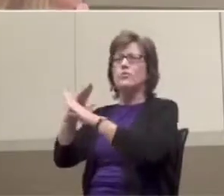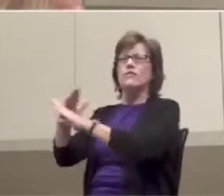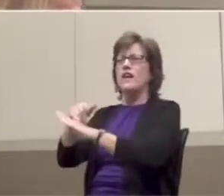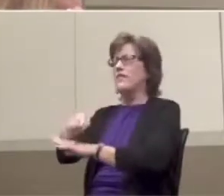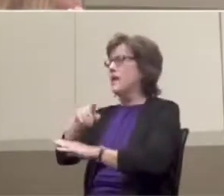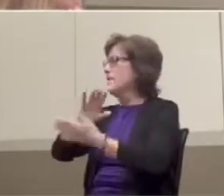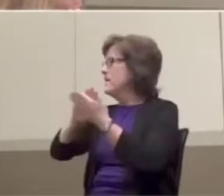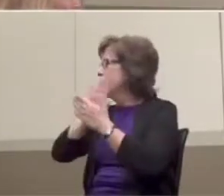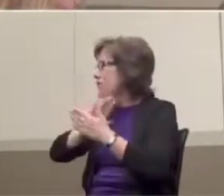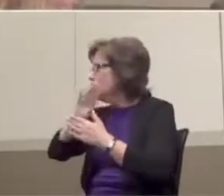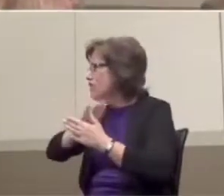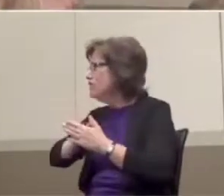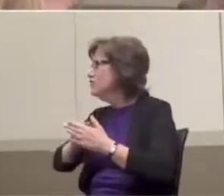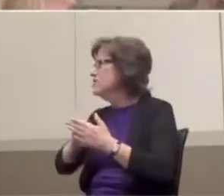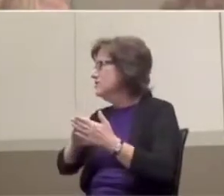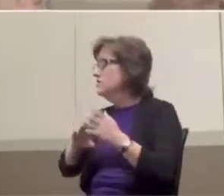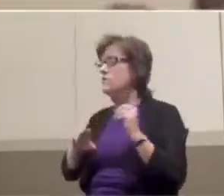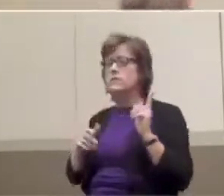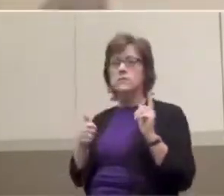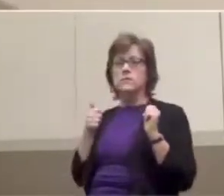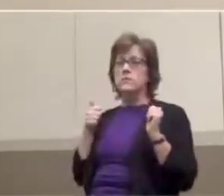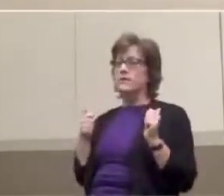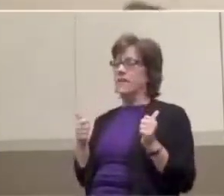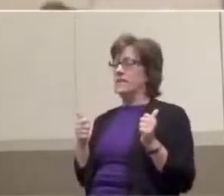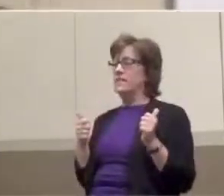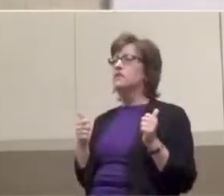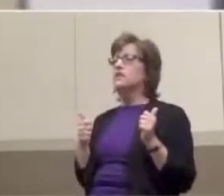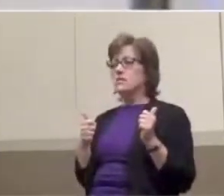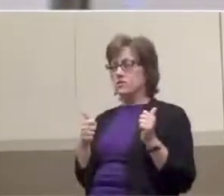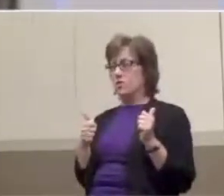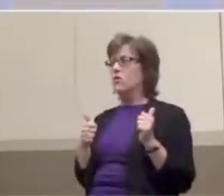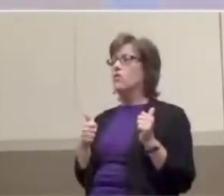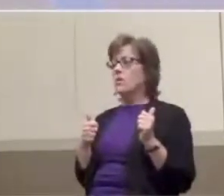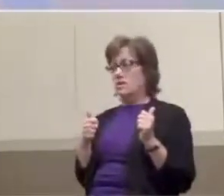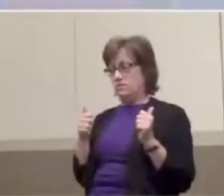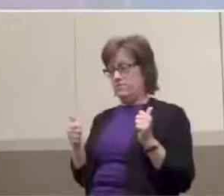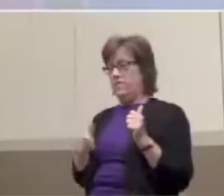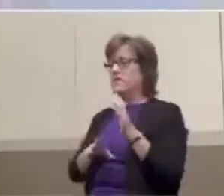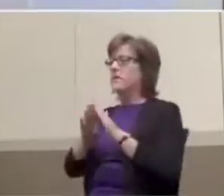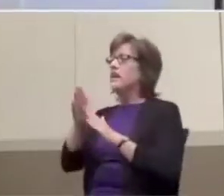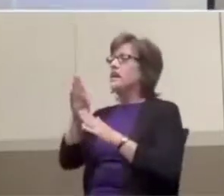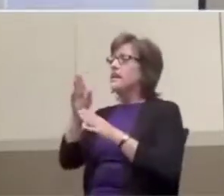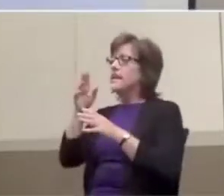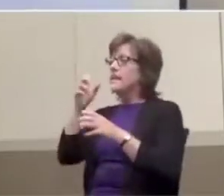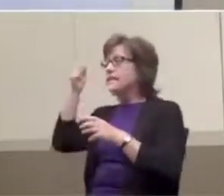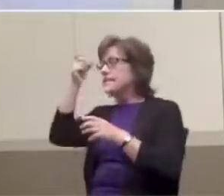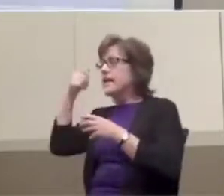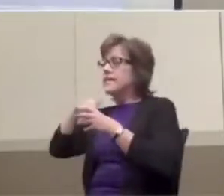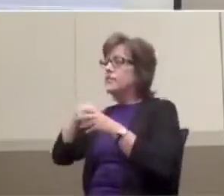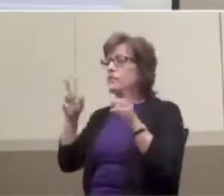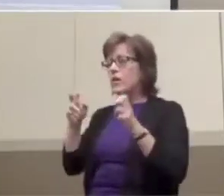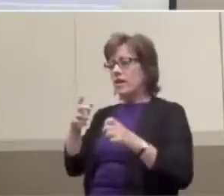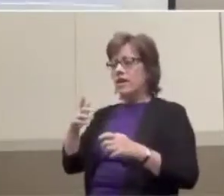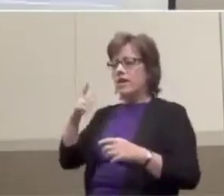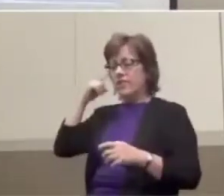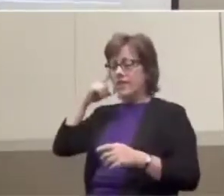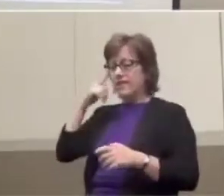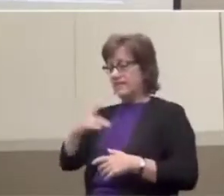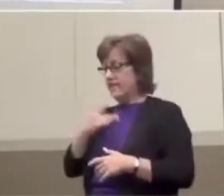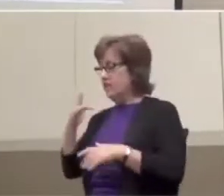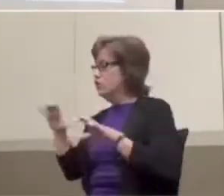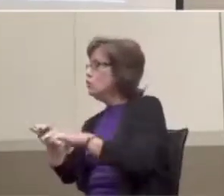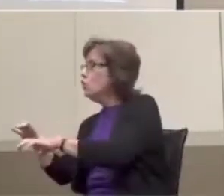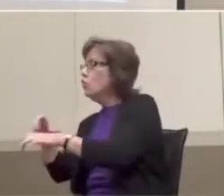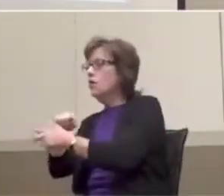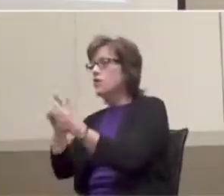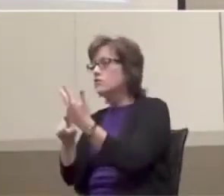whatever. Fantastic. So developing insight then into that think, feel, do trilogy there, that model where what